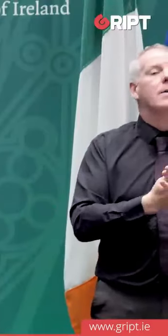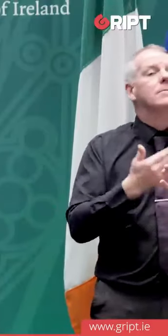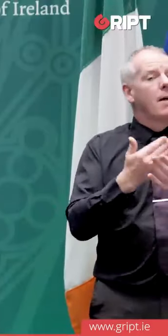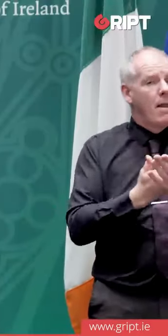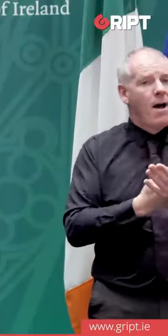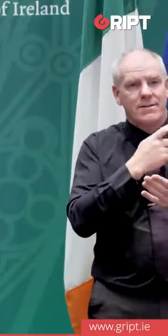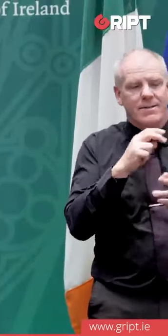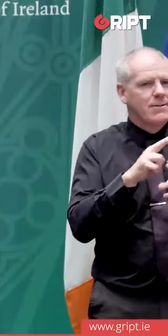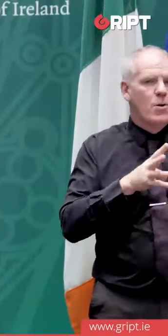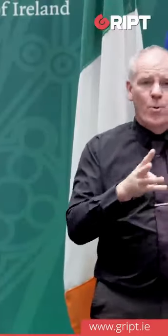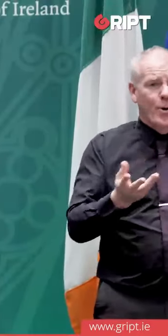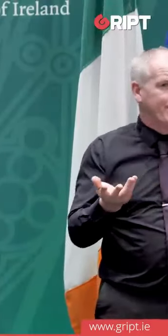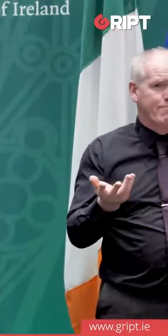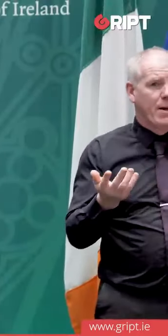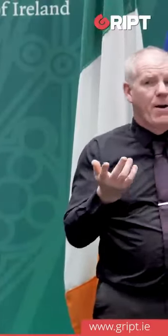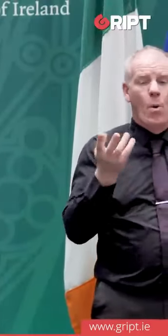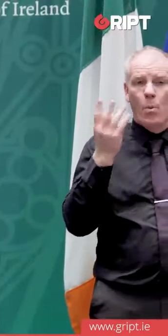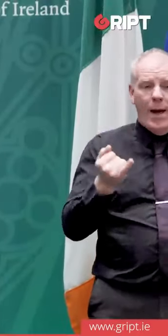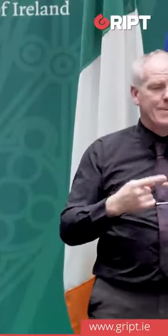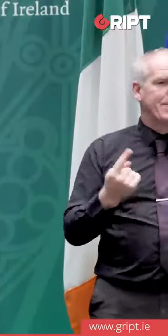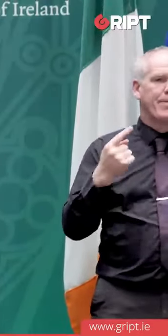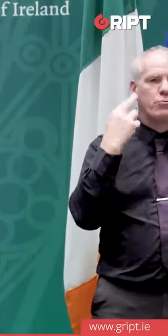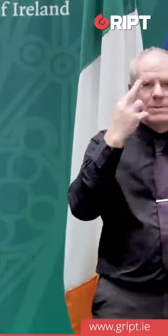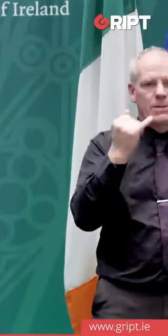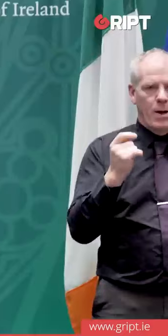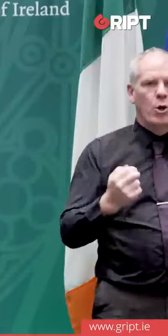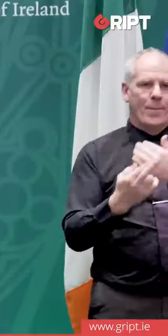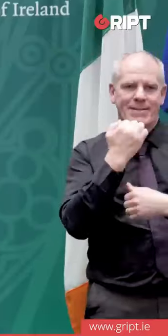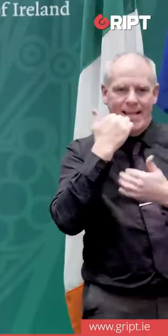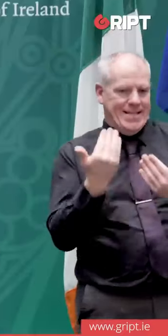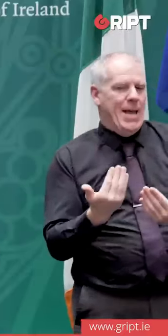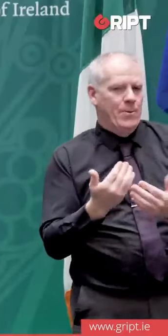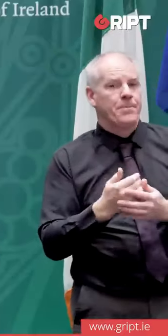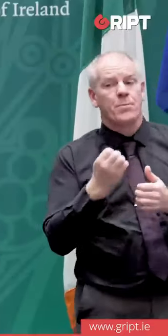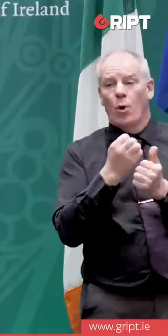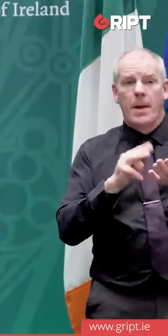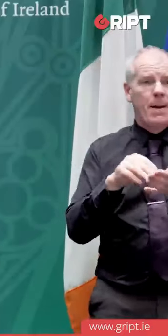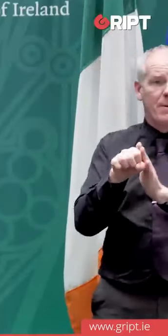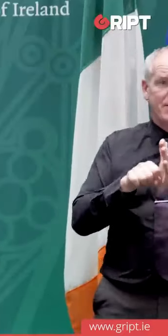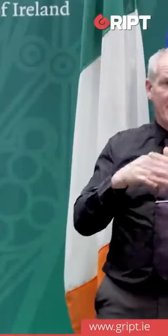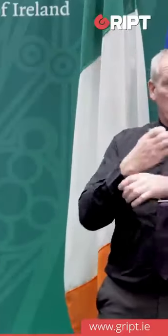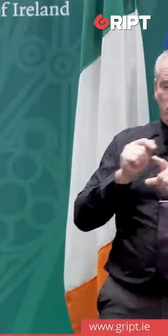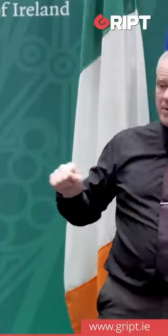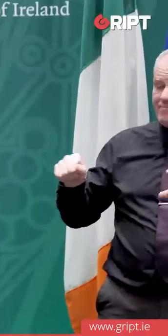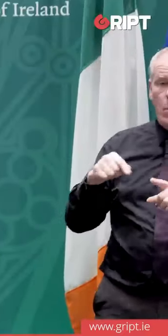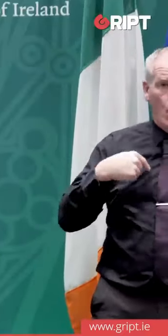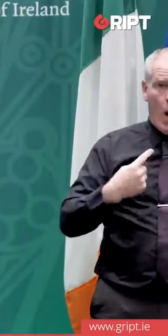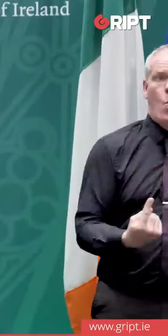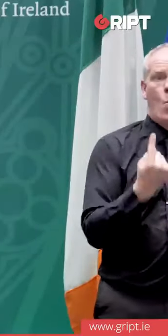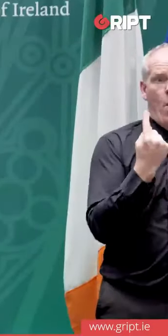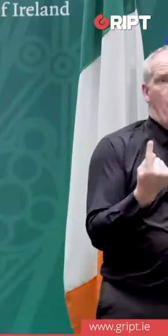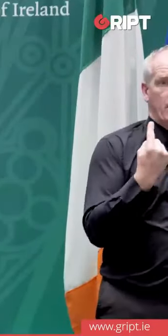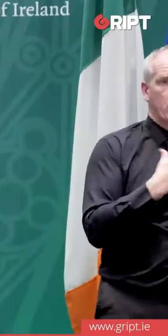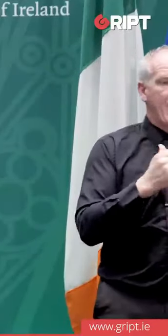about when deciding what people's fundamental human rights should be, your primary port of call shouldn't be the Guards, aka the enforcement arm of the state. You know,